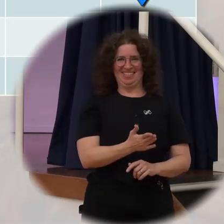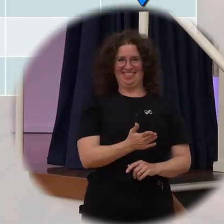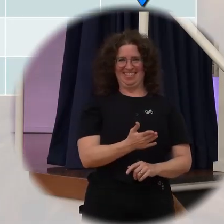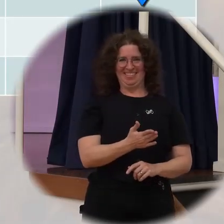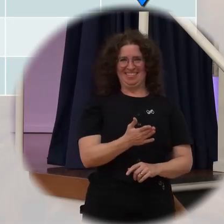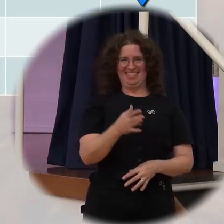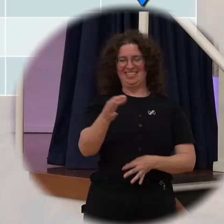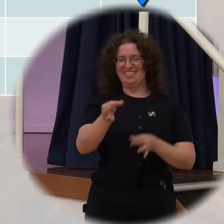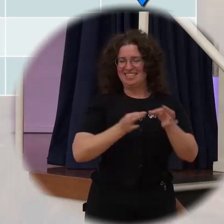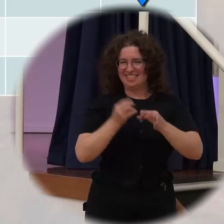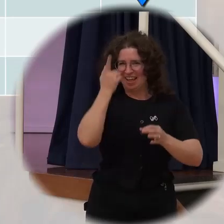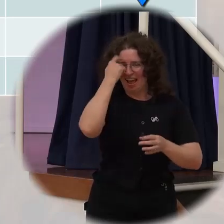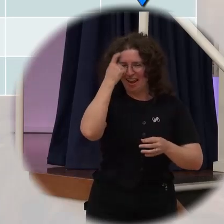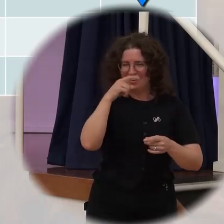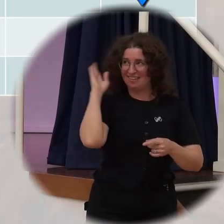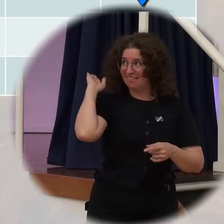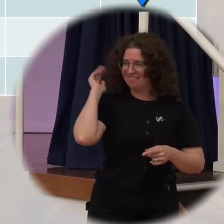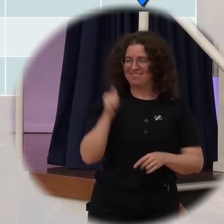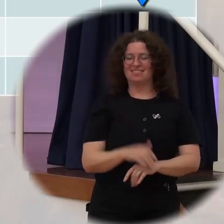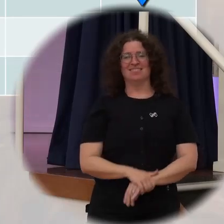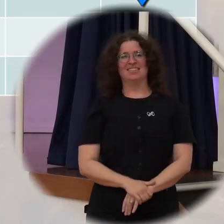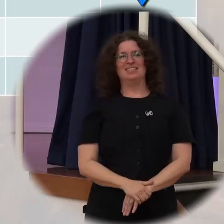design considerations that go into something like this.